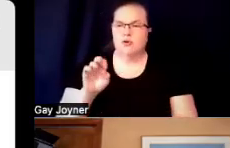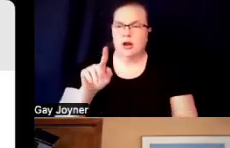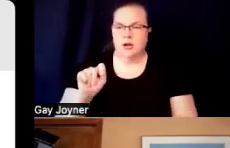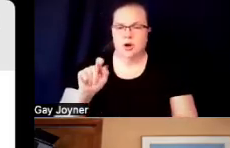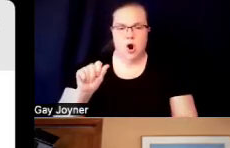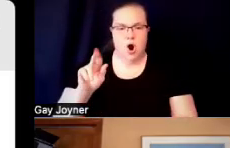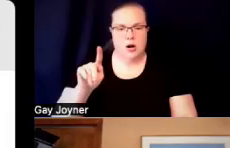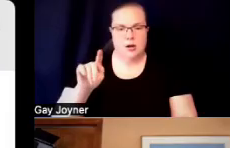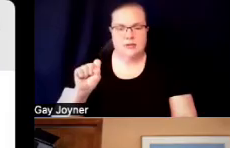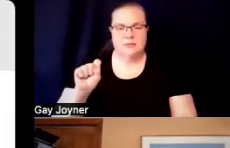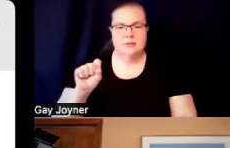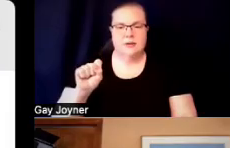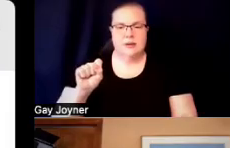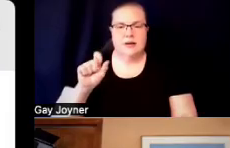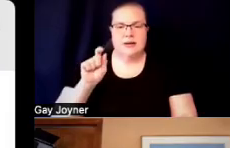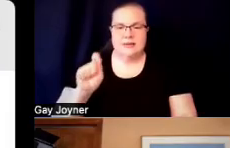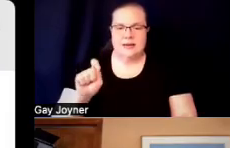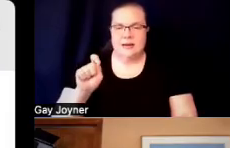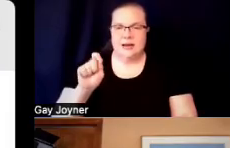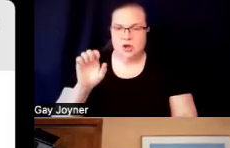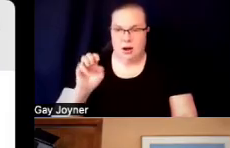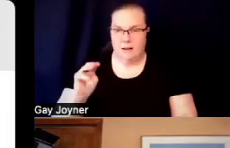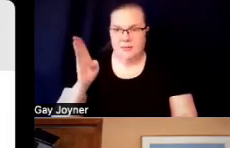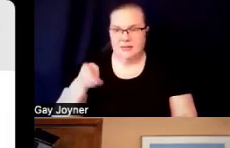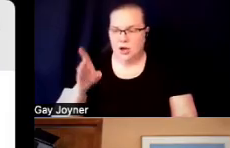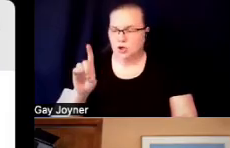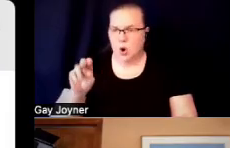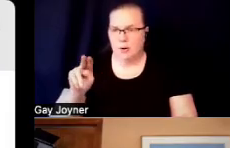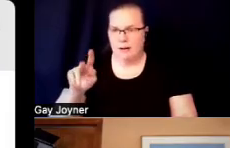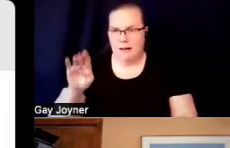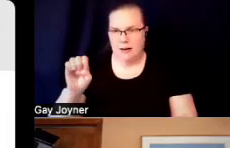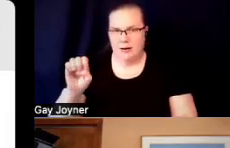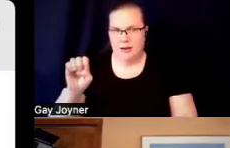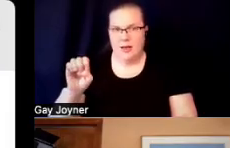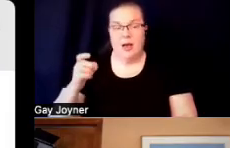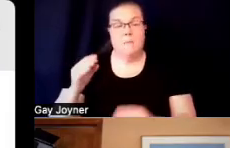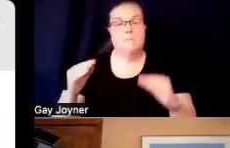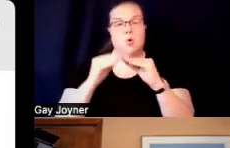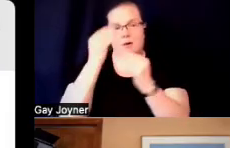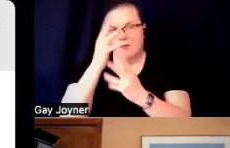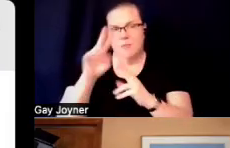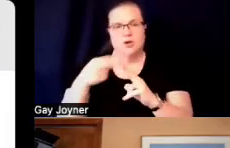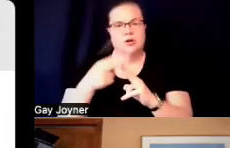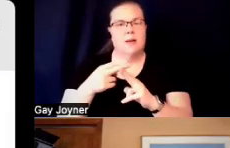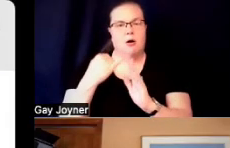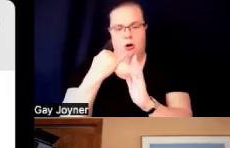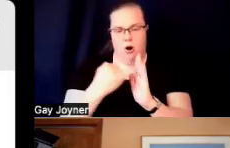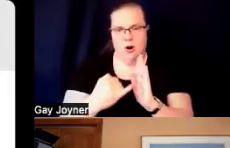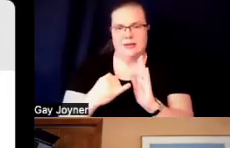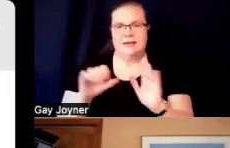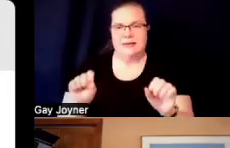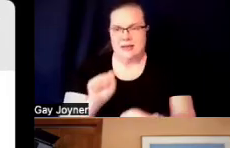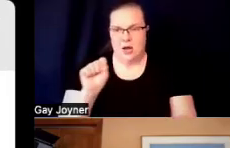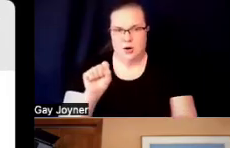draketarts.com/donate. For more information about our Art Salary Saturdays and other programs, you can find that